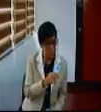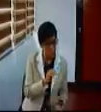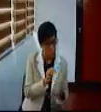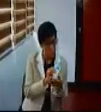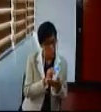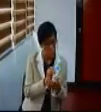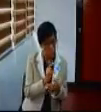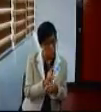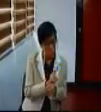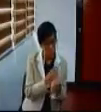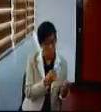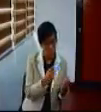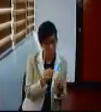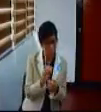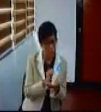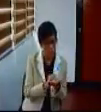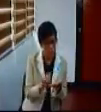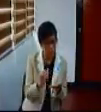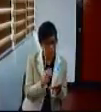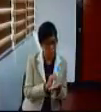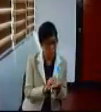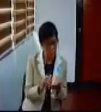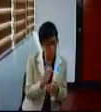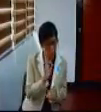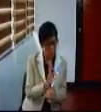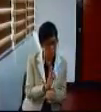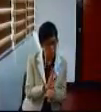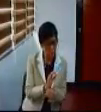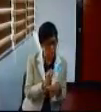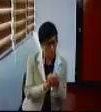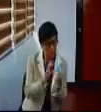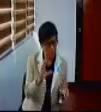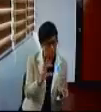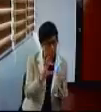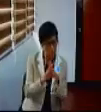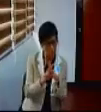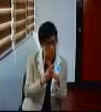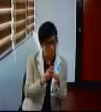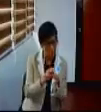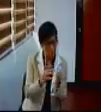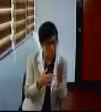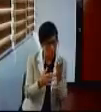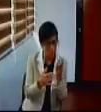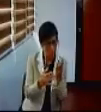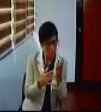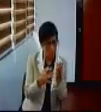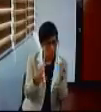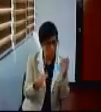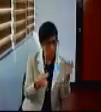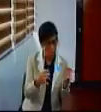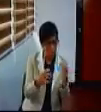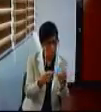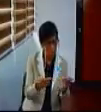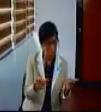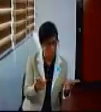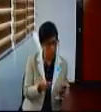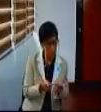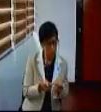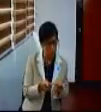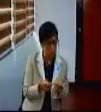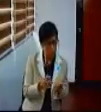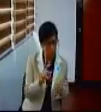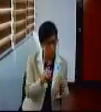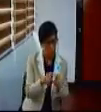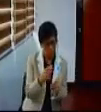exercising a function that is related technically to jurisdiction, as you would